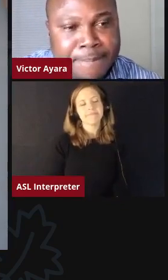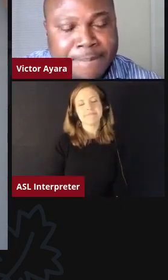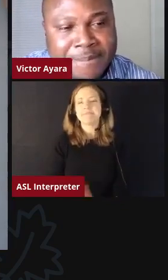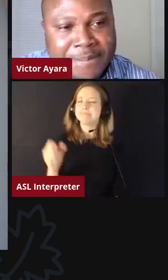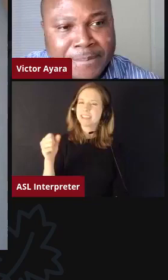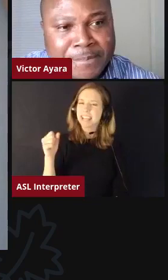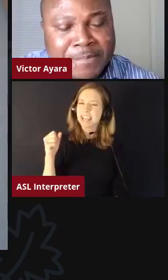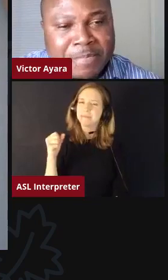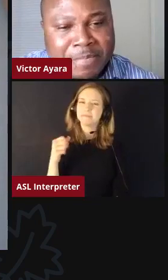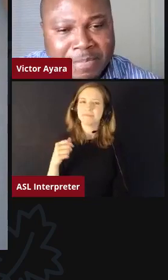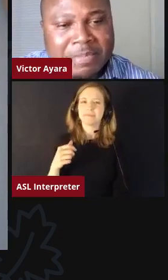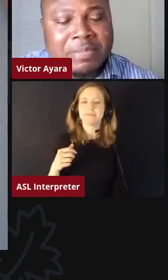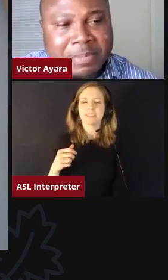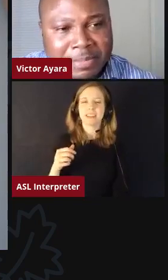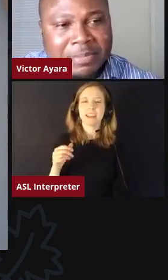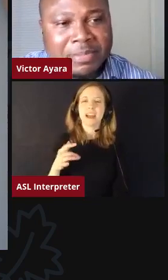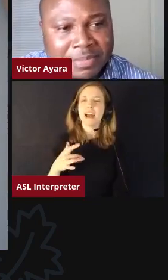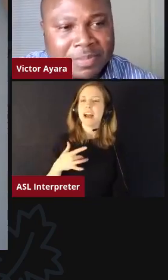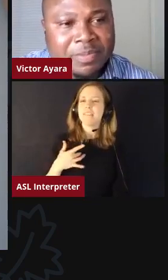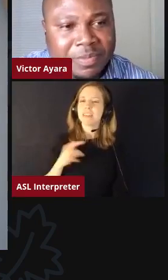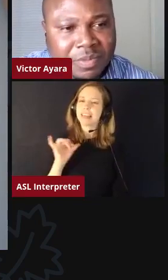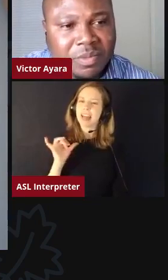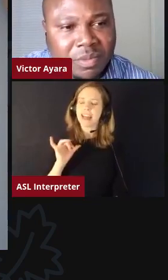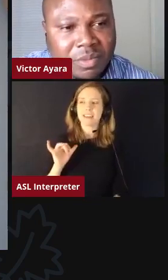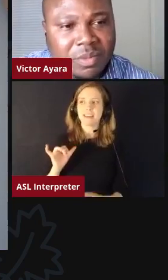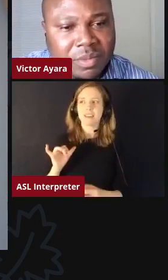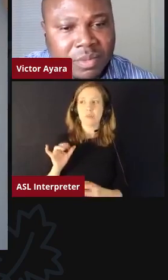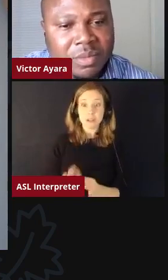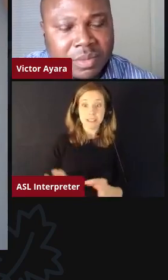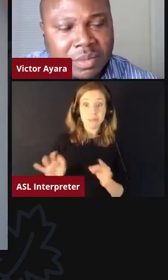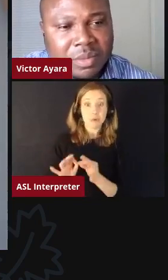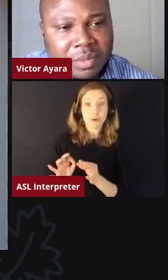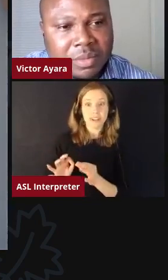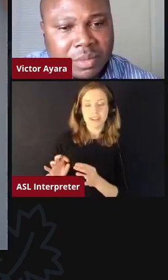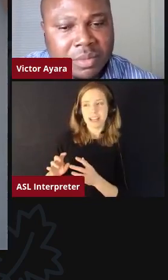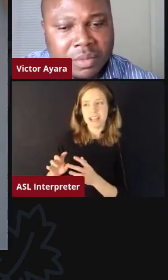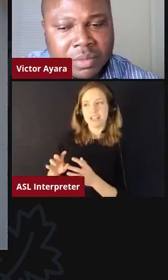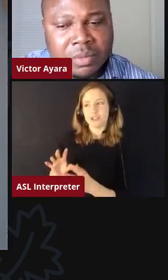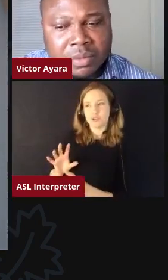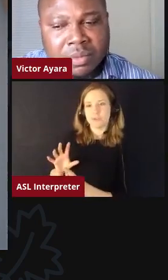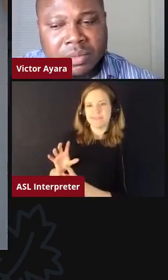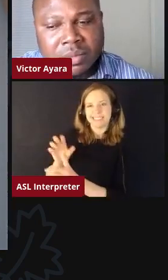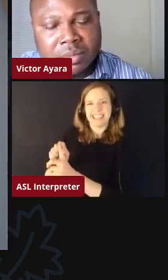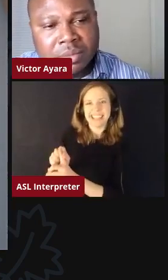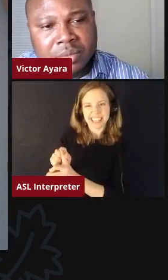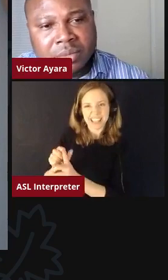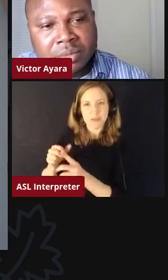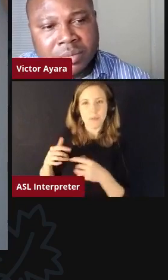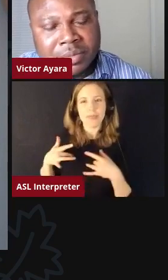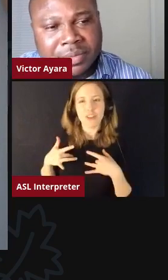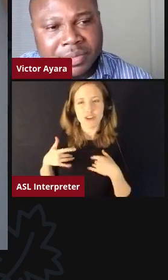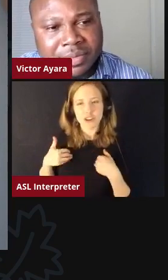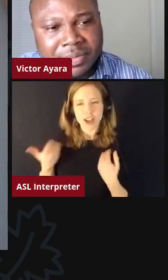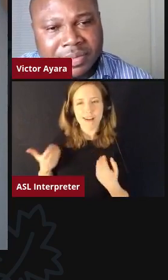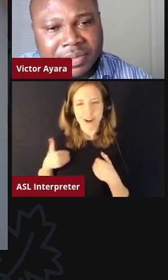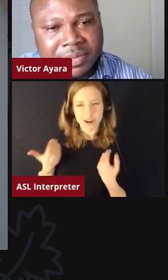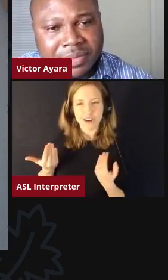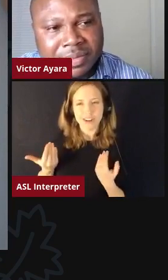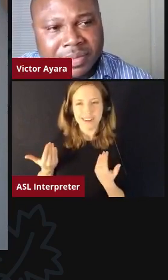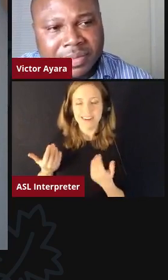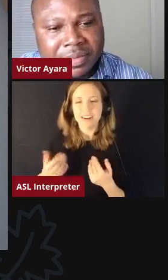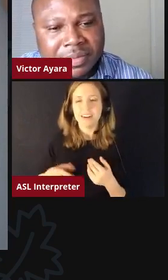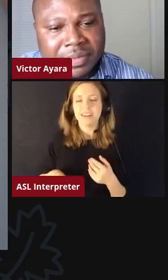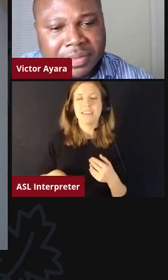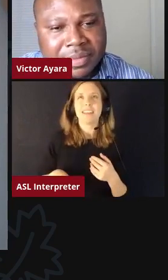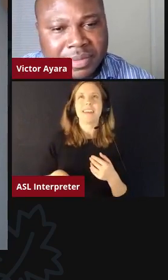kind of getting them young. I try to do some work where I go out to community